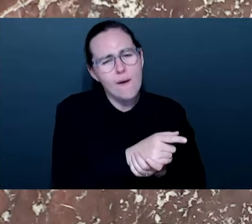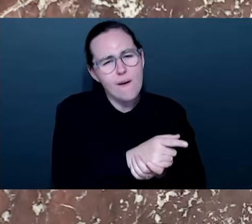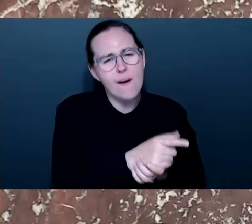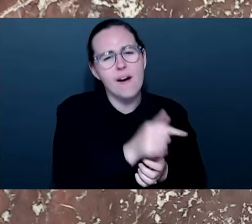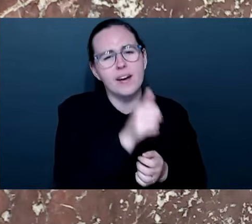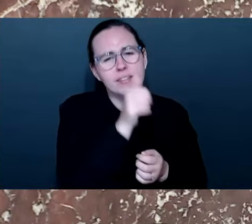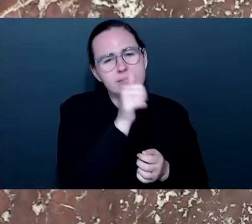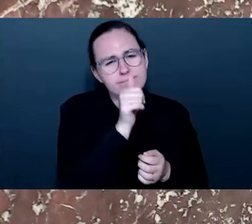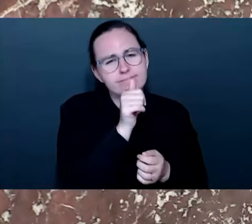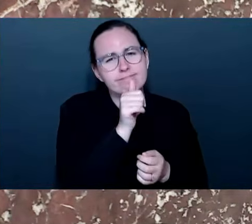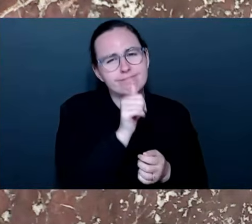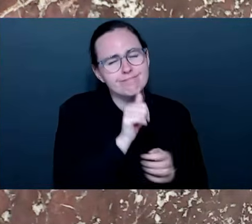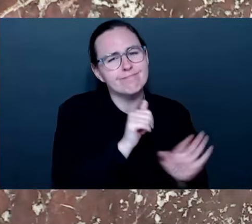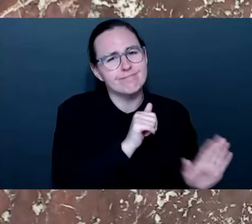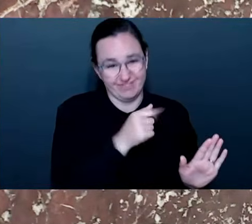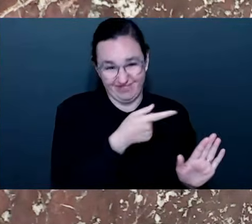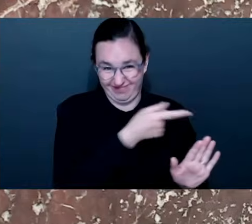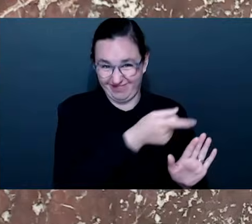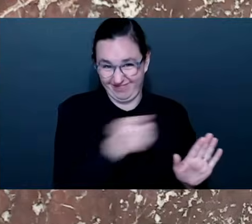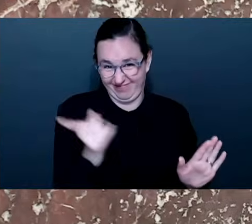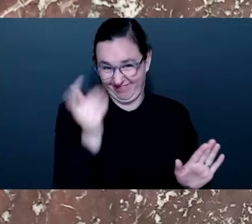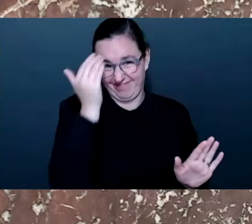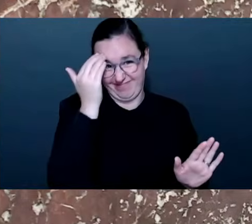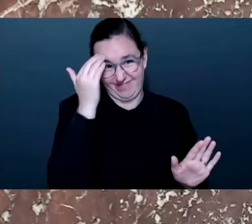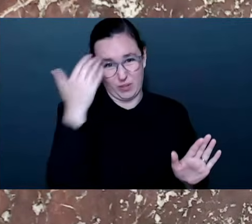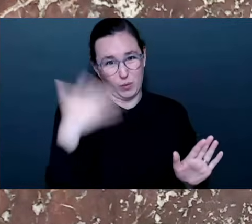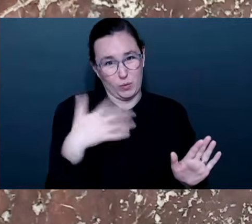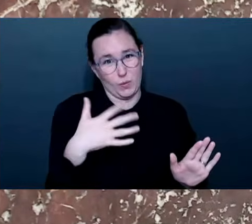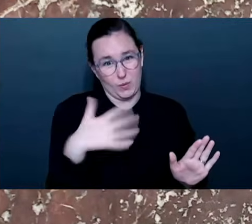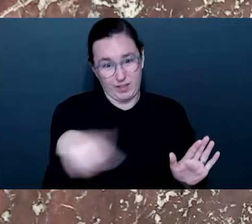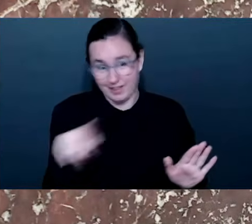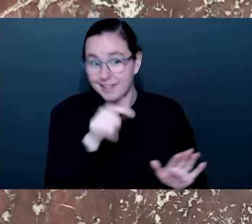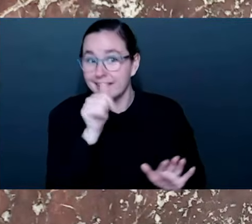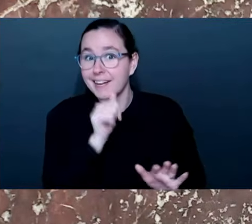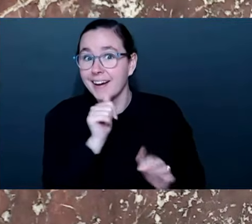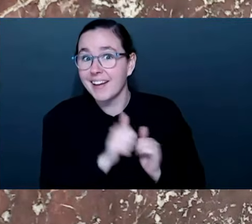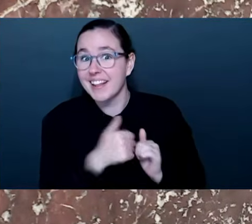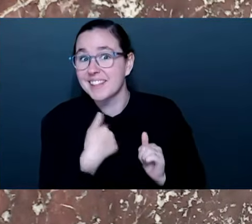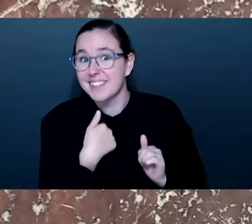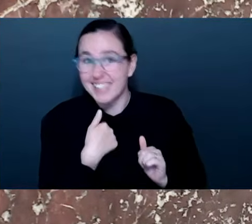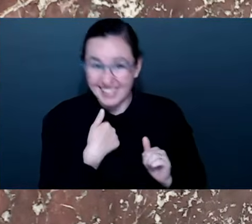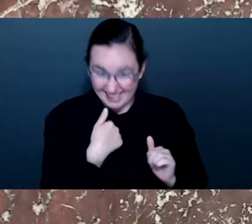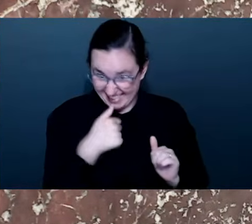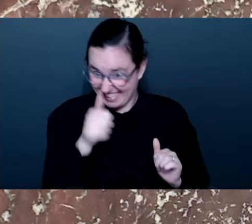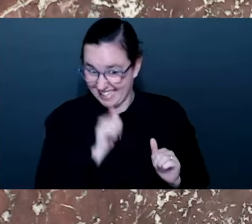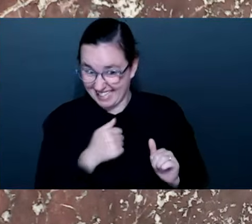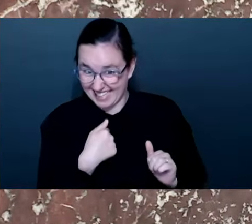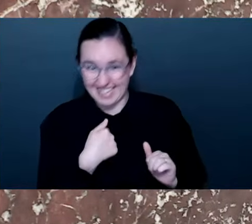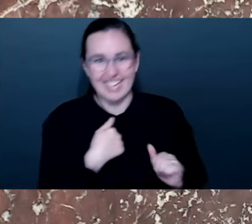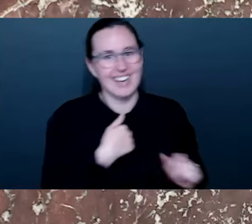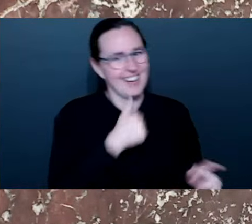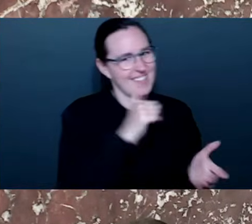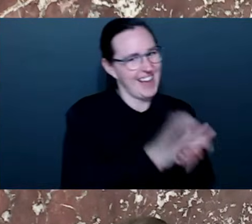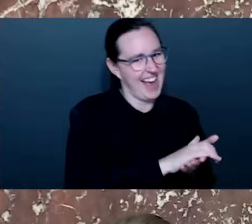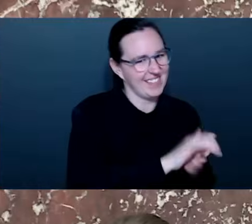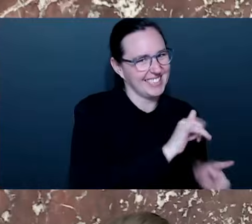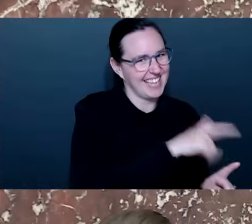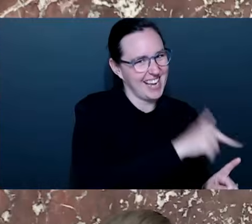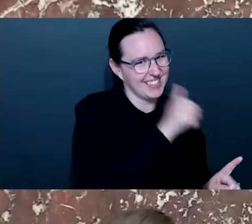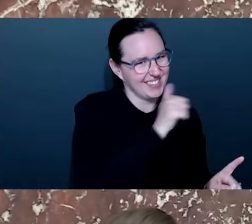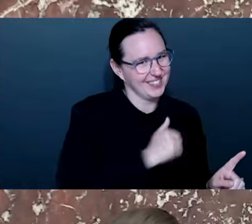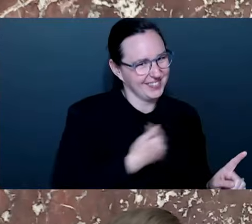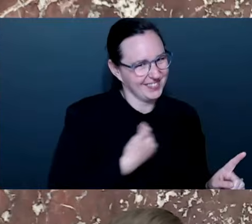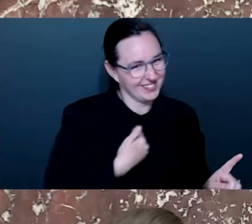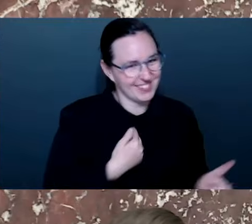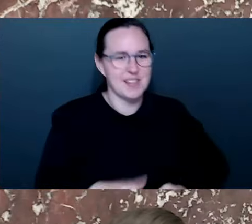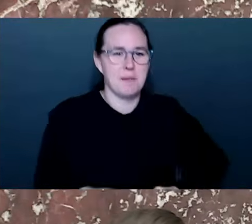time as well. So she's put up with me a lot of years, but it's her birthday today, so House, please wish her a happy birthday.